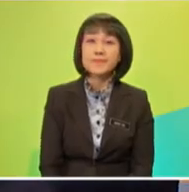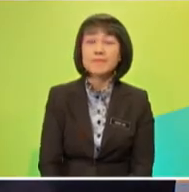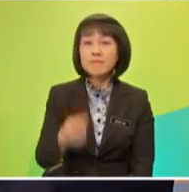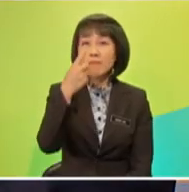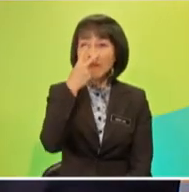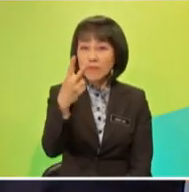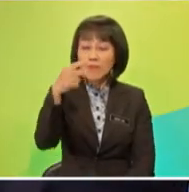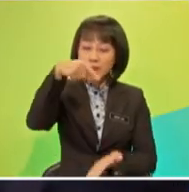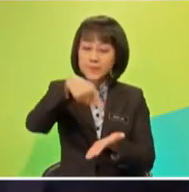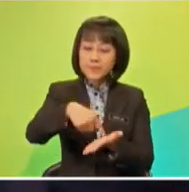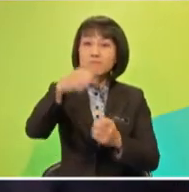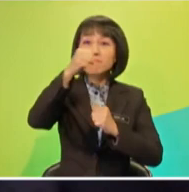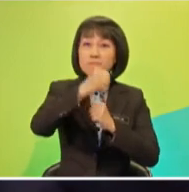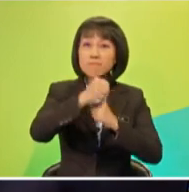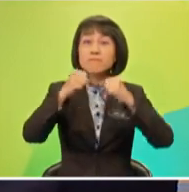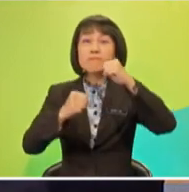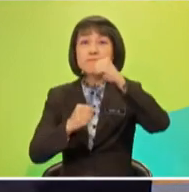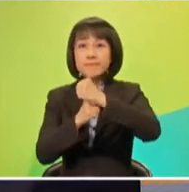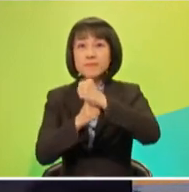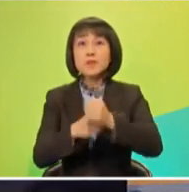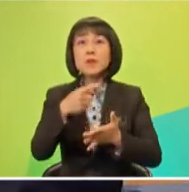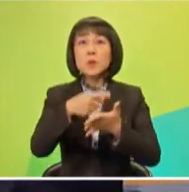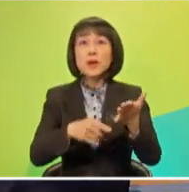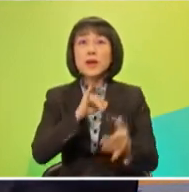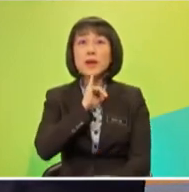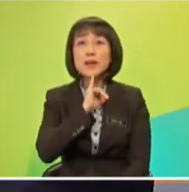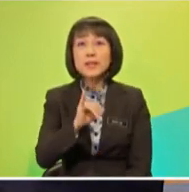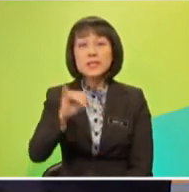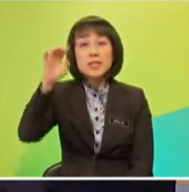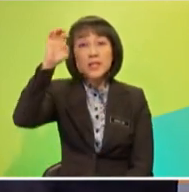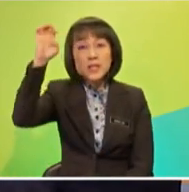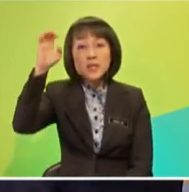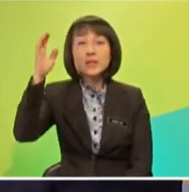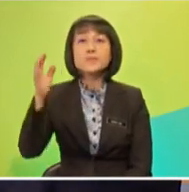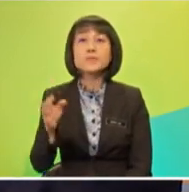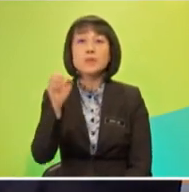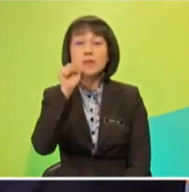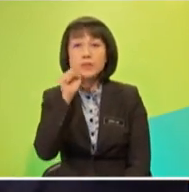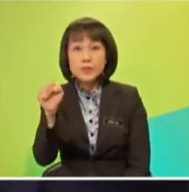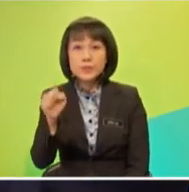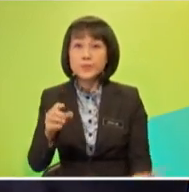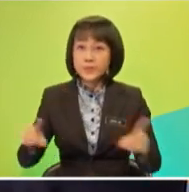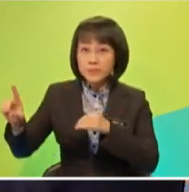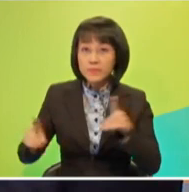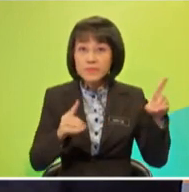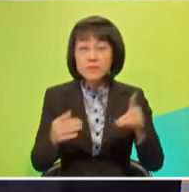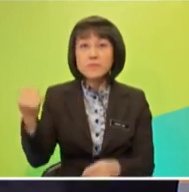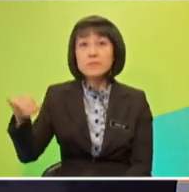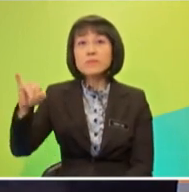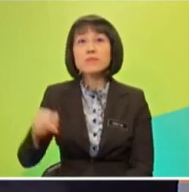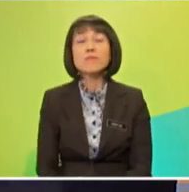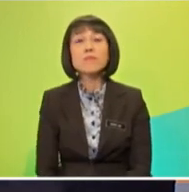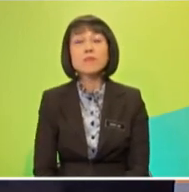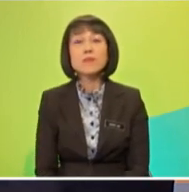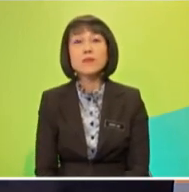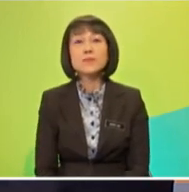structures first. What's he doing? What's she doing? He's,